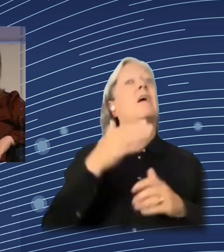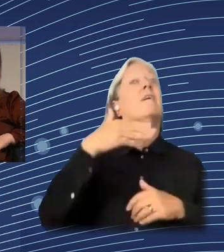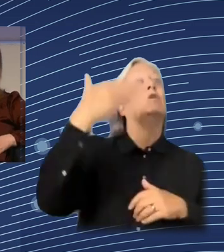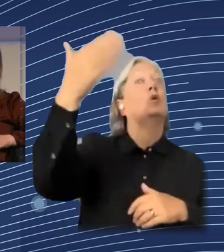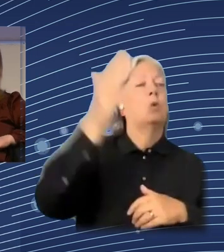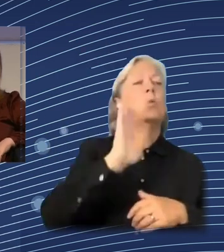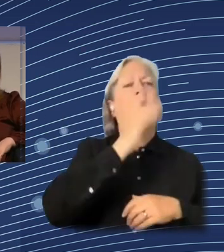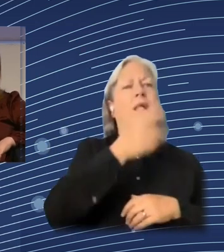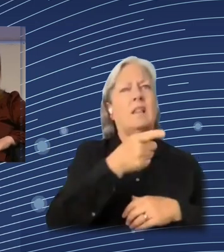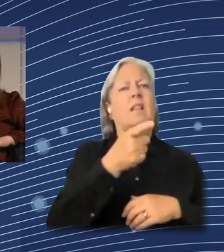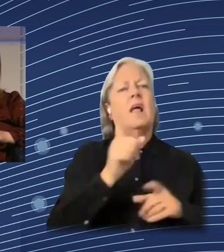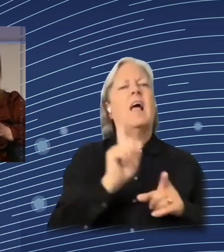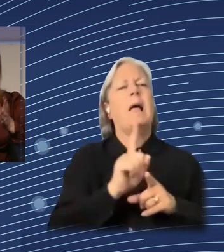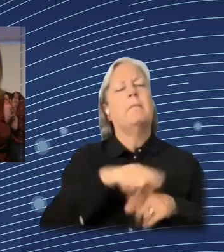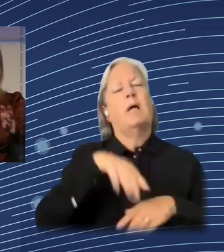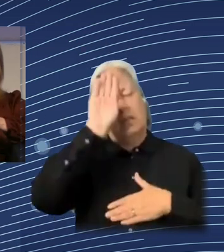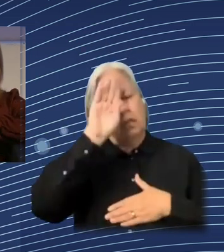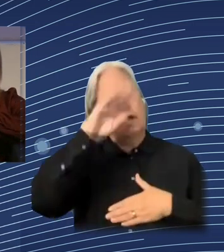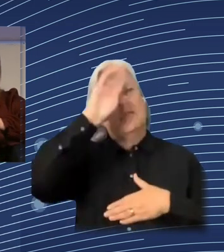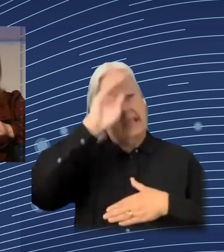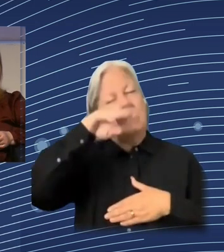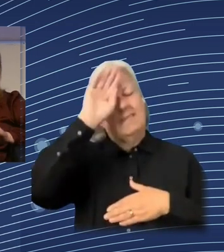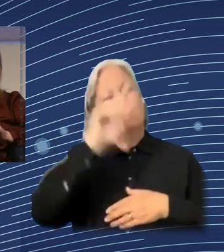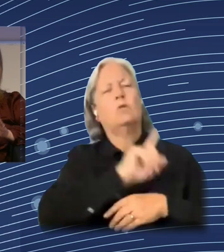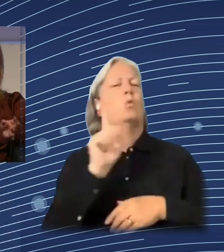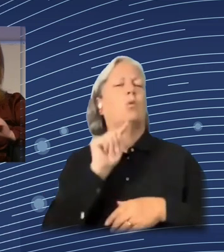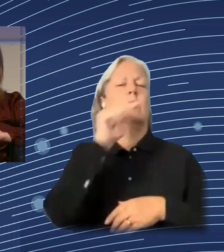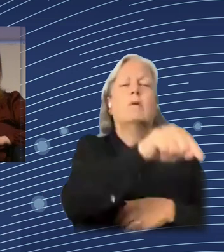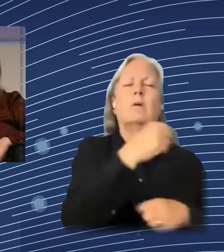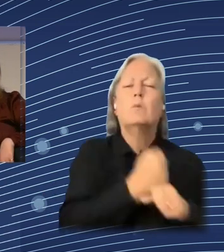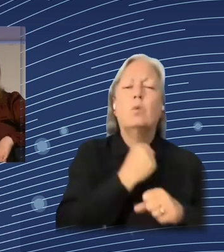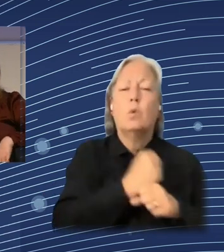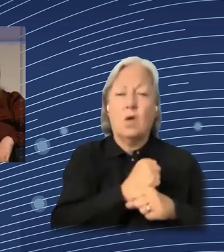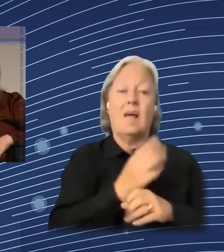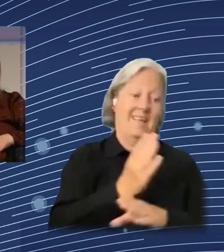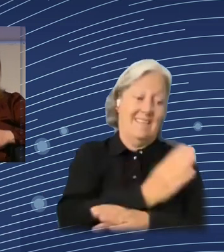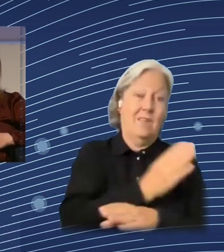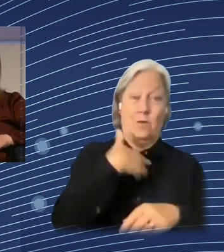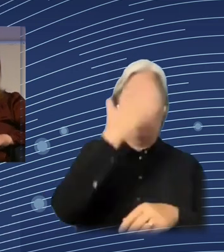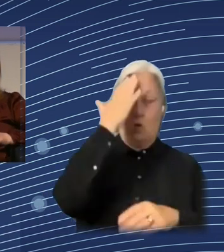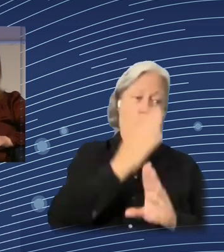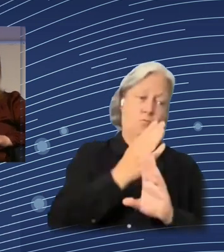we can prevent those in the beginning stages when it is less than 10 days, then